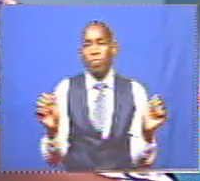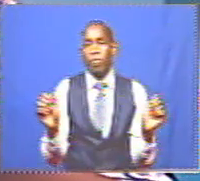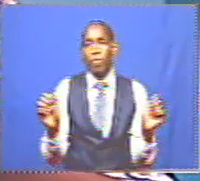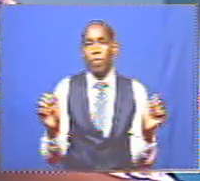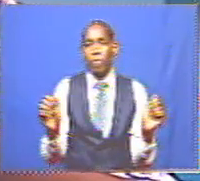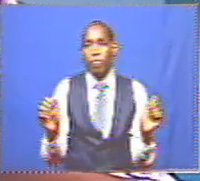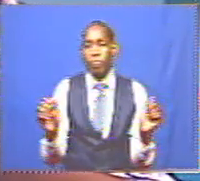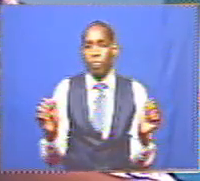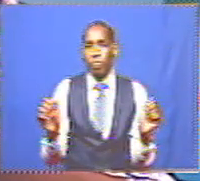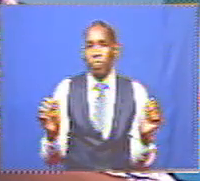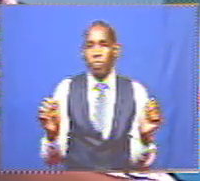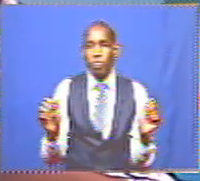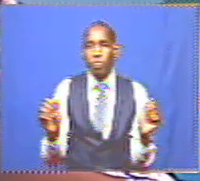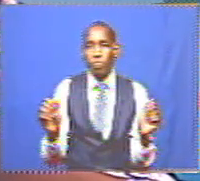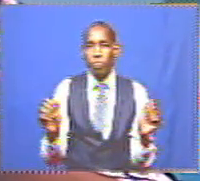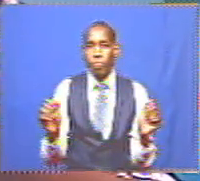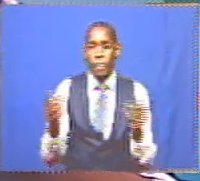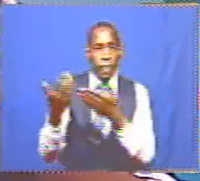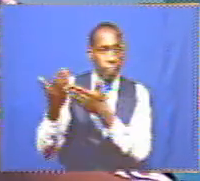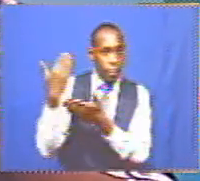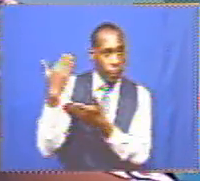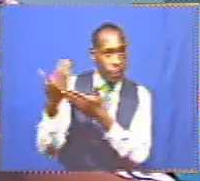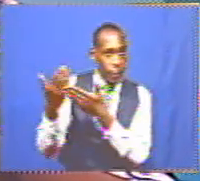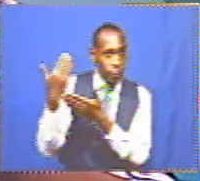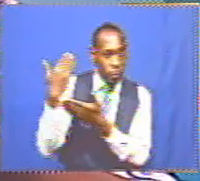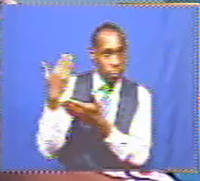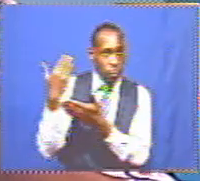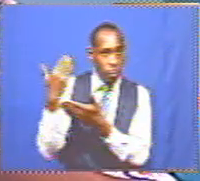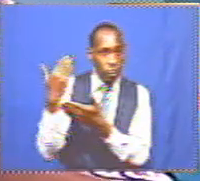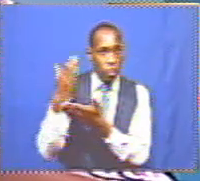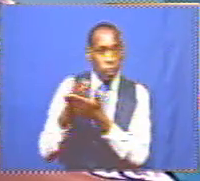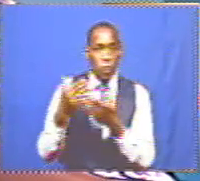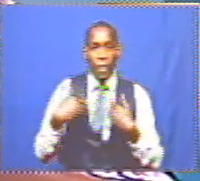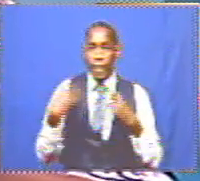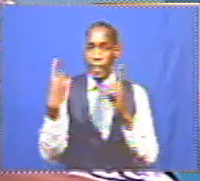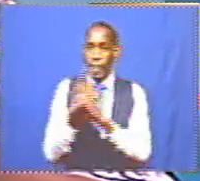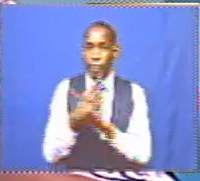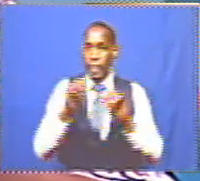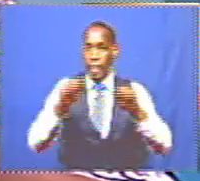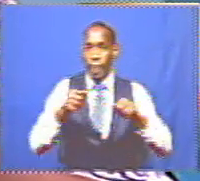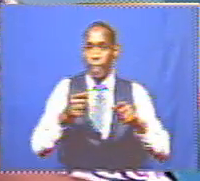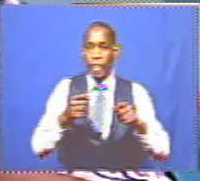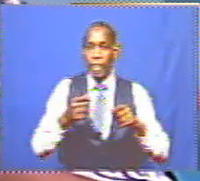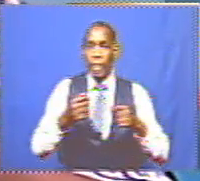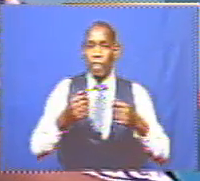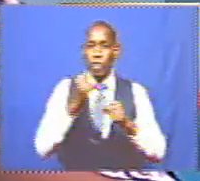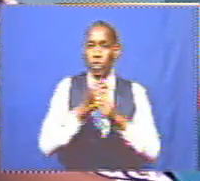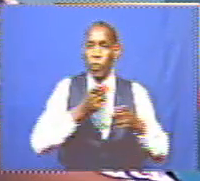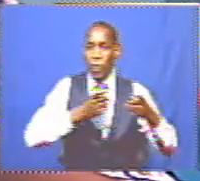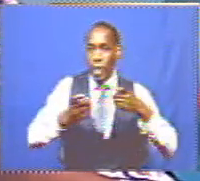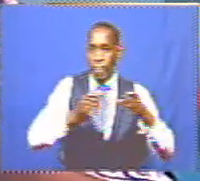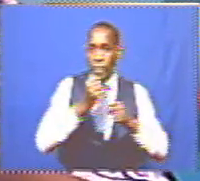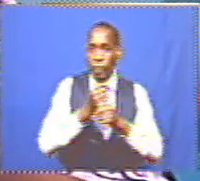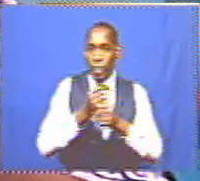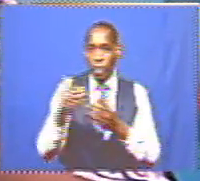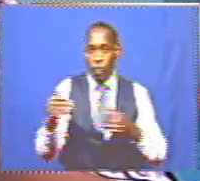my background, as much as I would have, as it's made a difference in terms of my ability to do administrative work, the forum